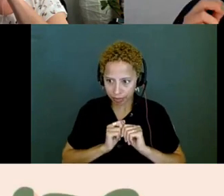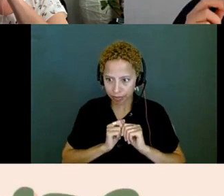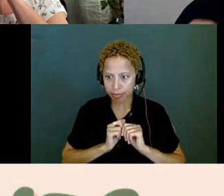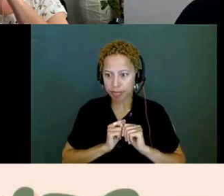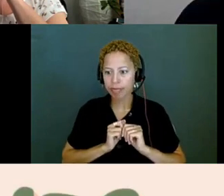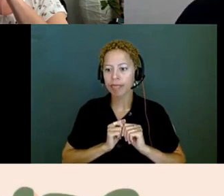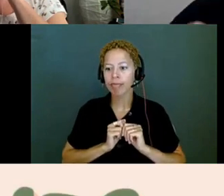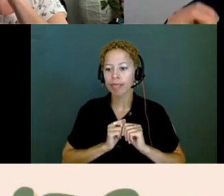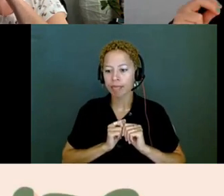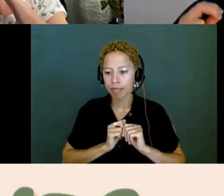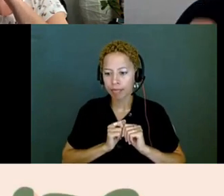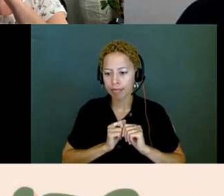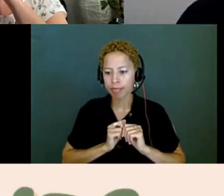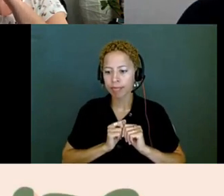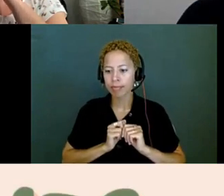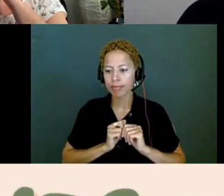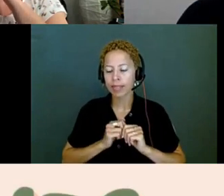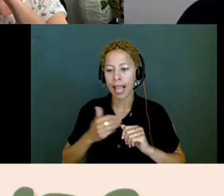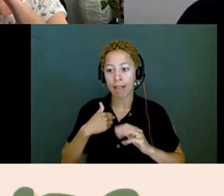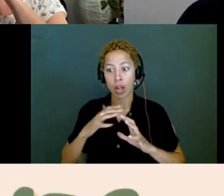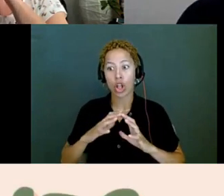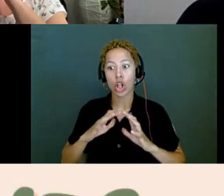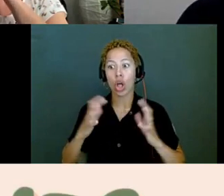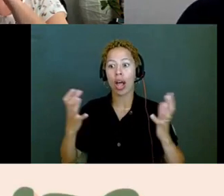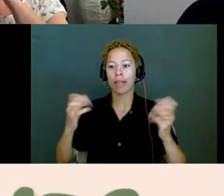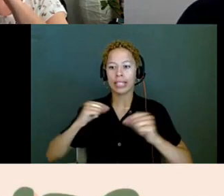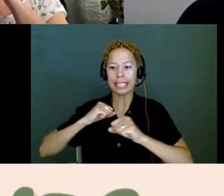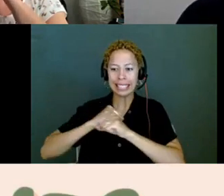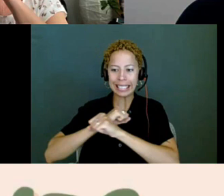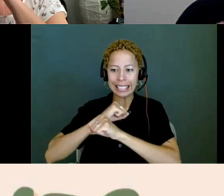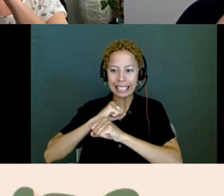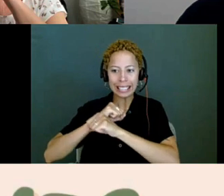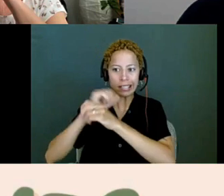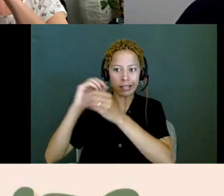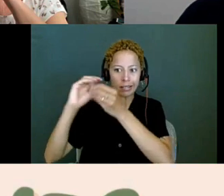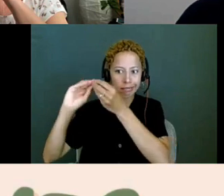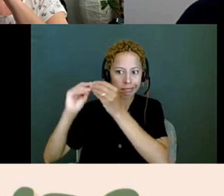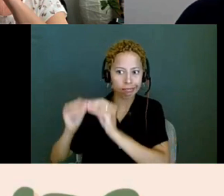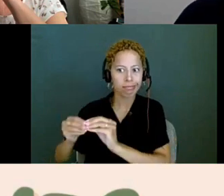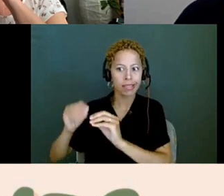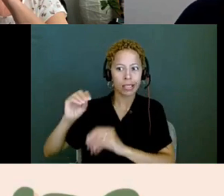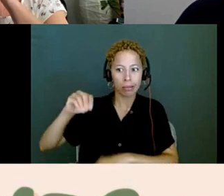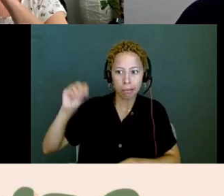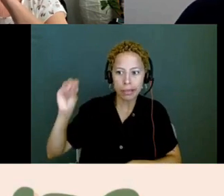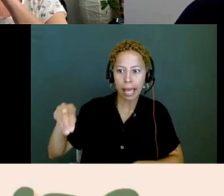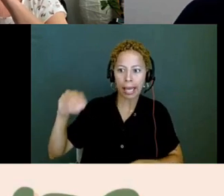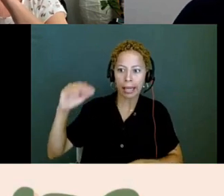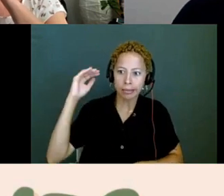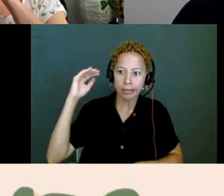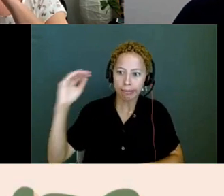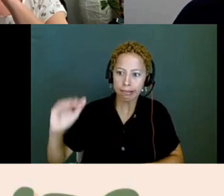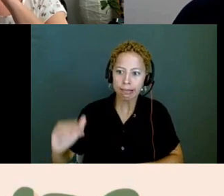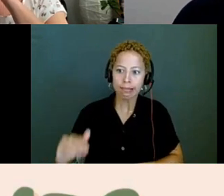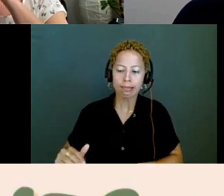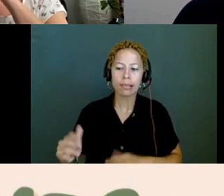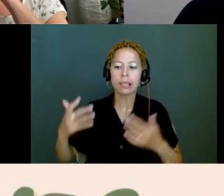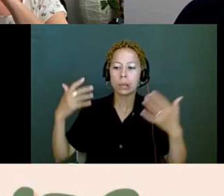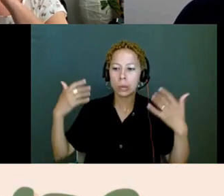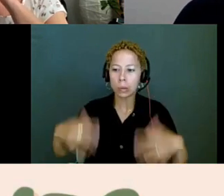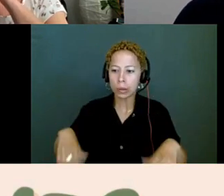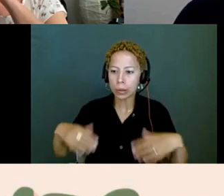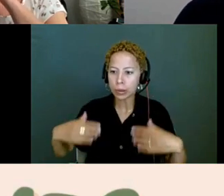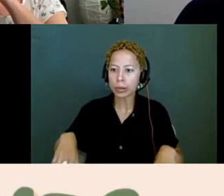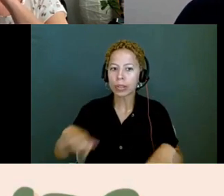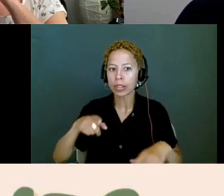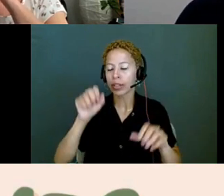really intense statistics is the only way I can phrase it. You can look